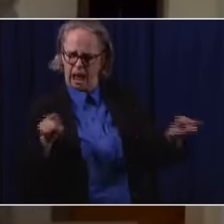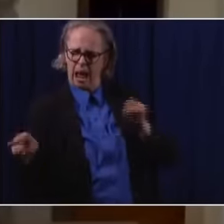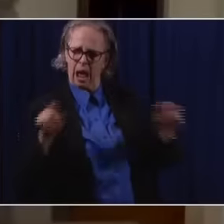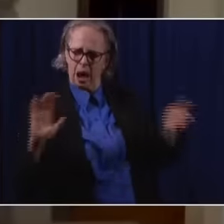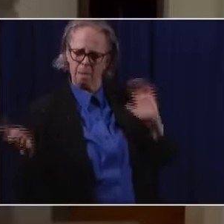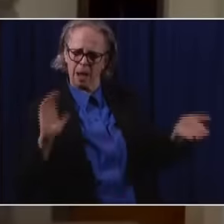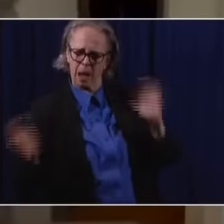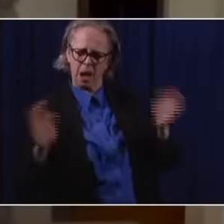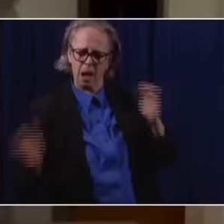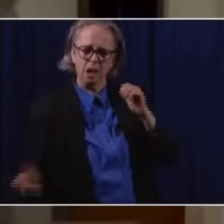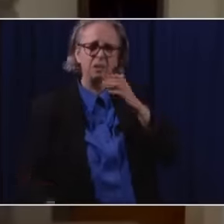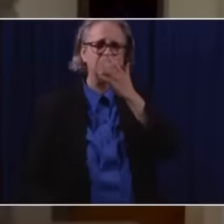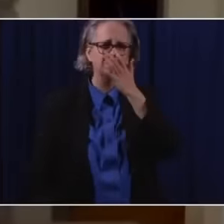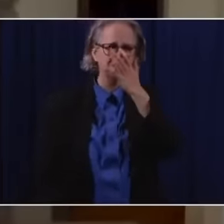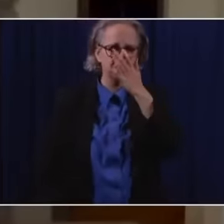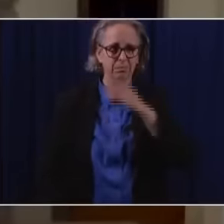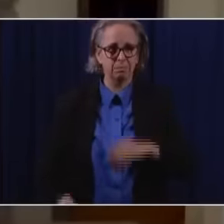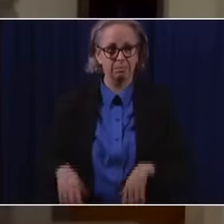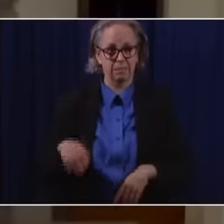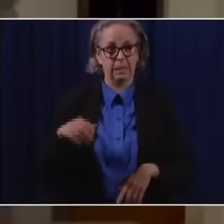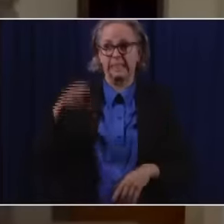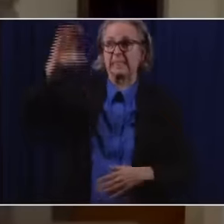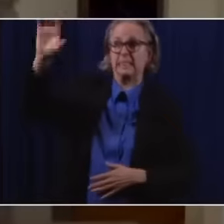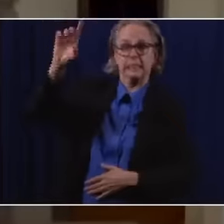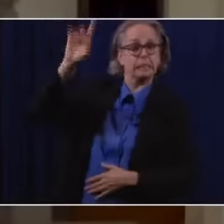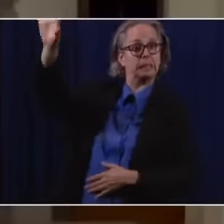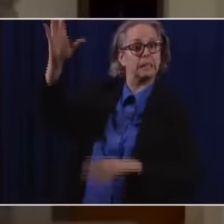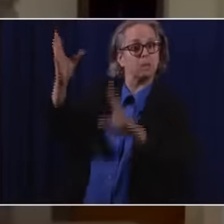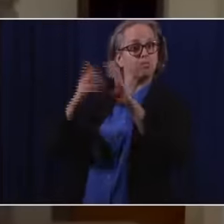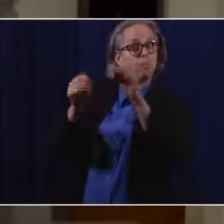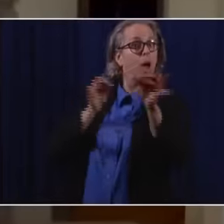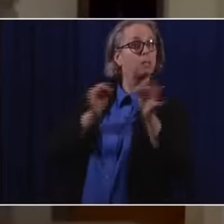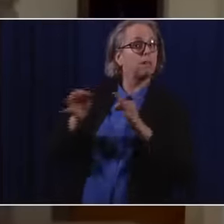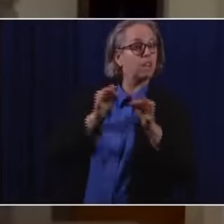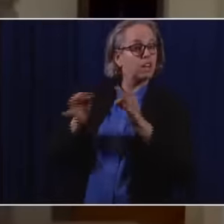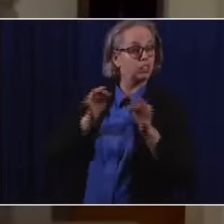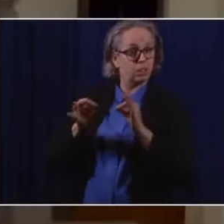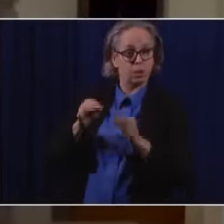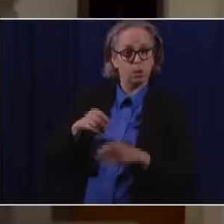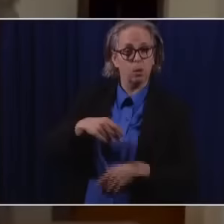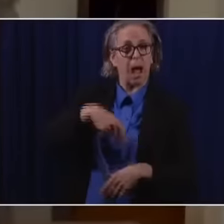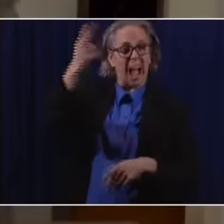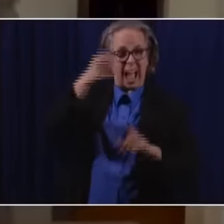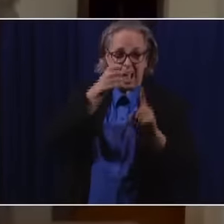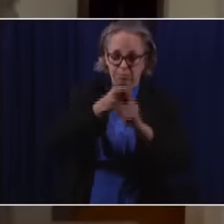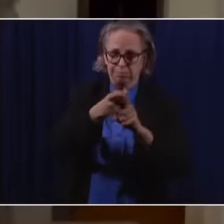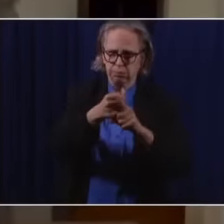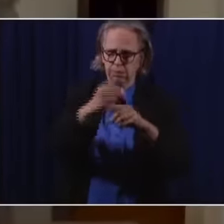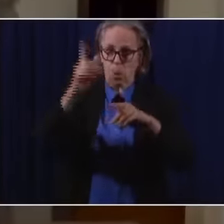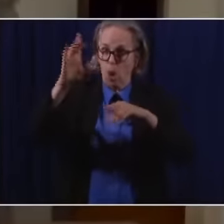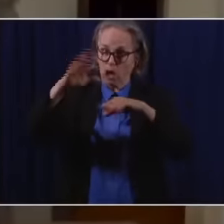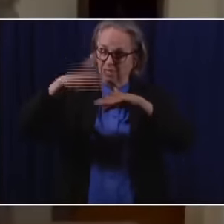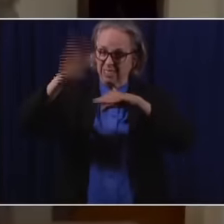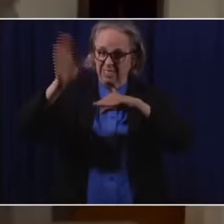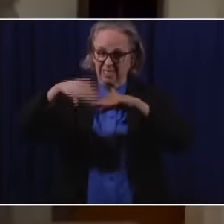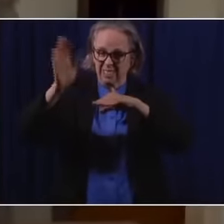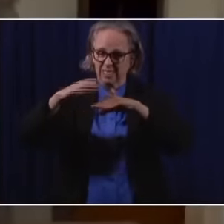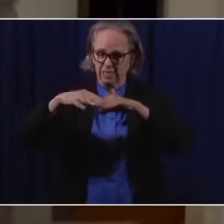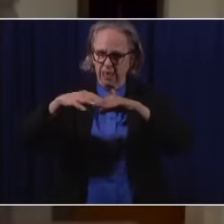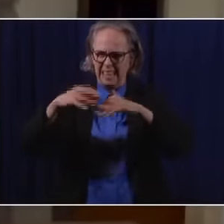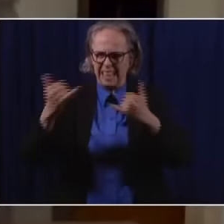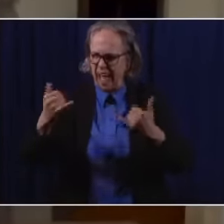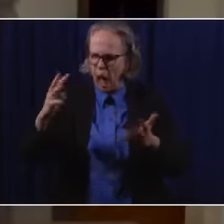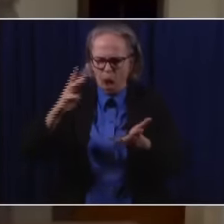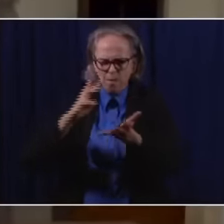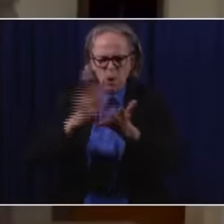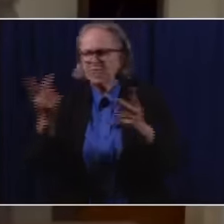Those are 4 times what the CDC says is a high incidence rate. So the virus is just running